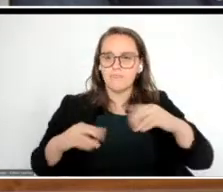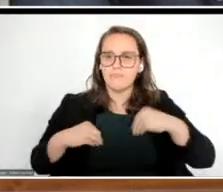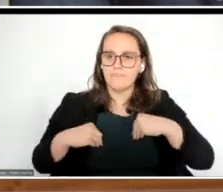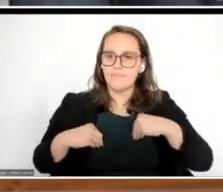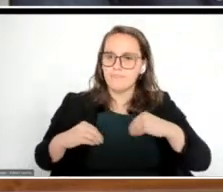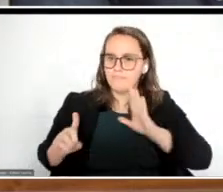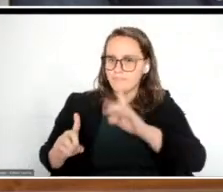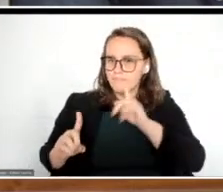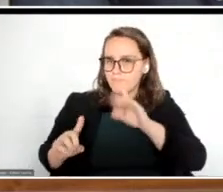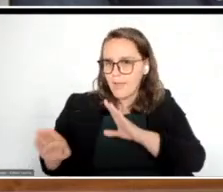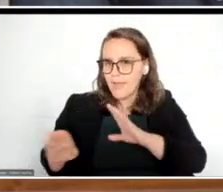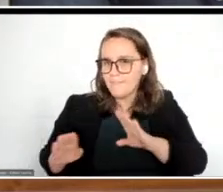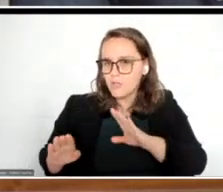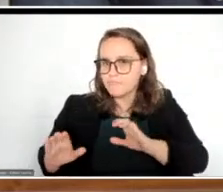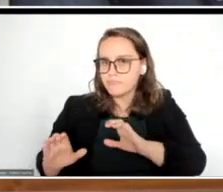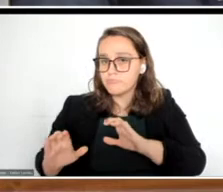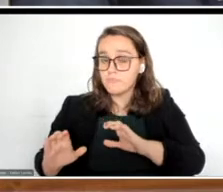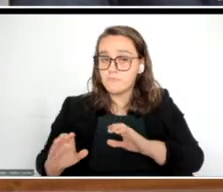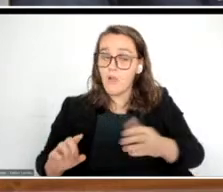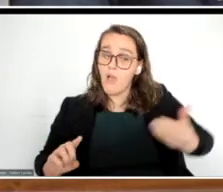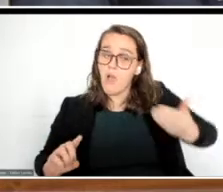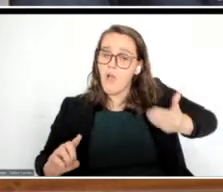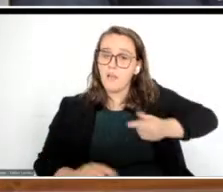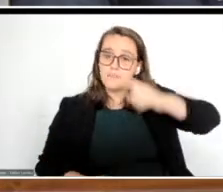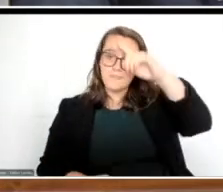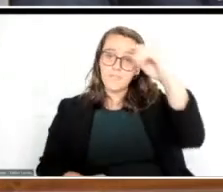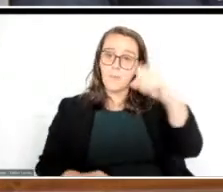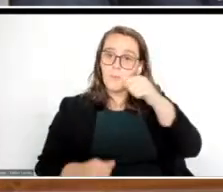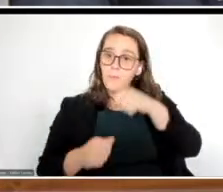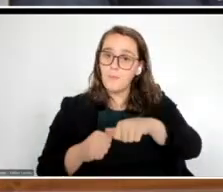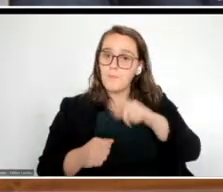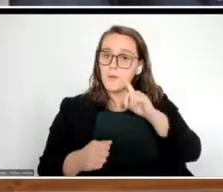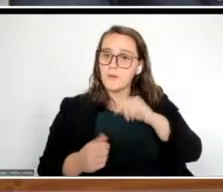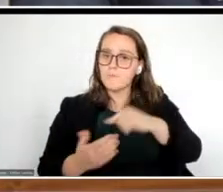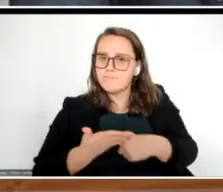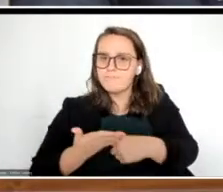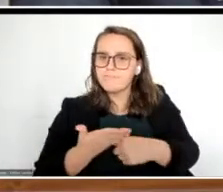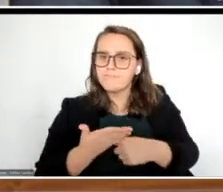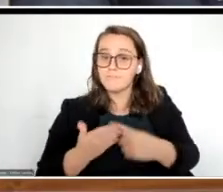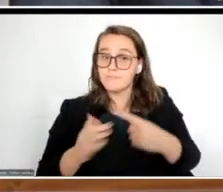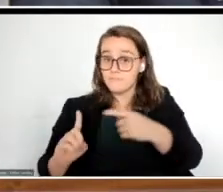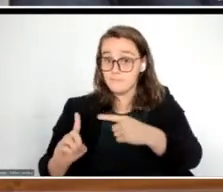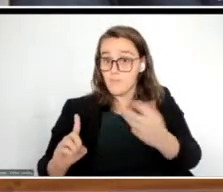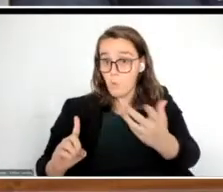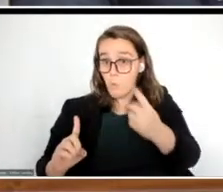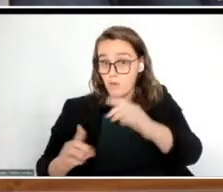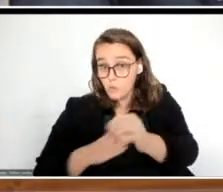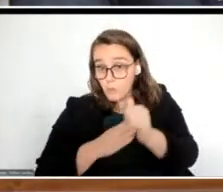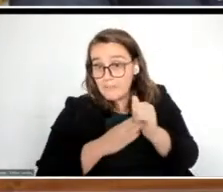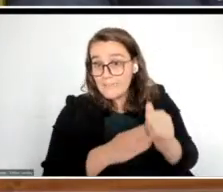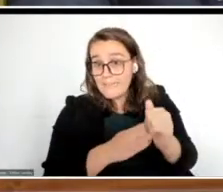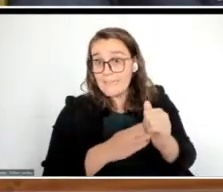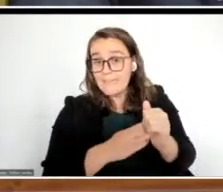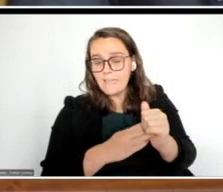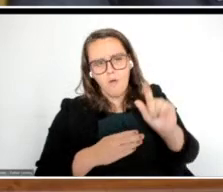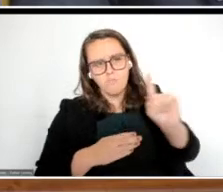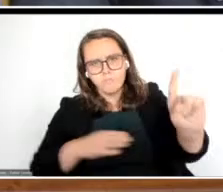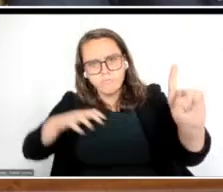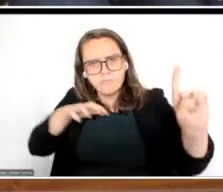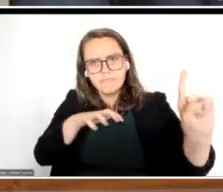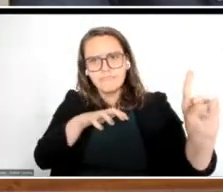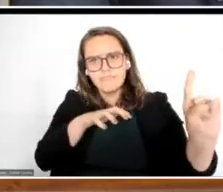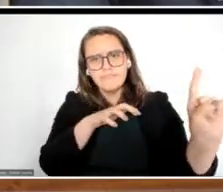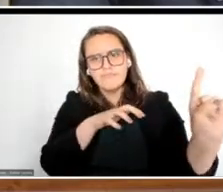hearings regarding Mr. Trump's efforts to lead the mob to the Capitol himself, in his angry altercation in the presidential